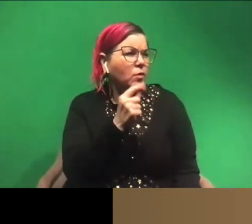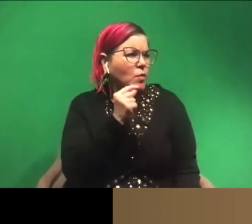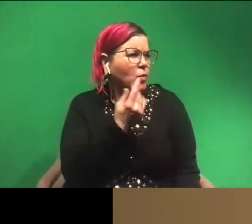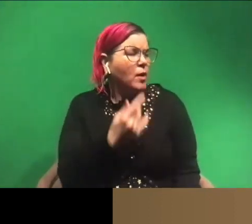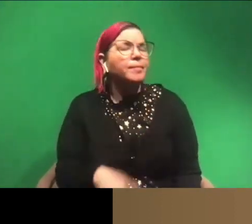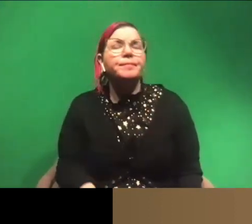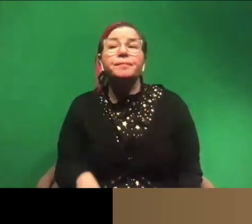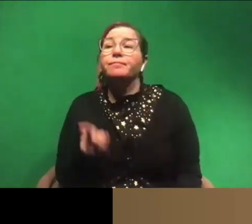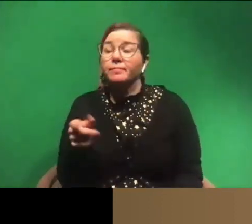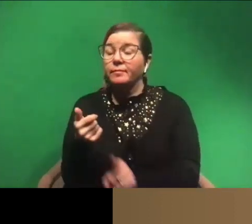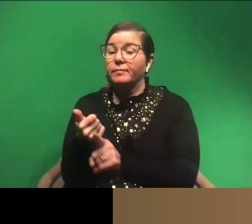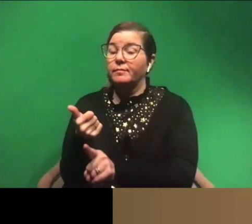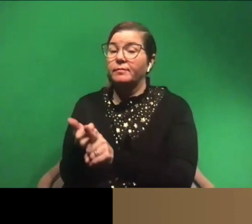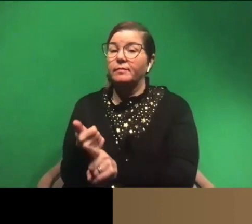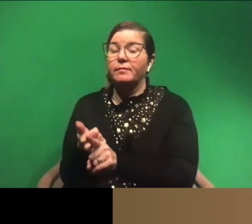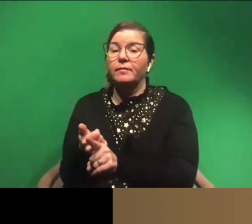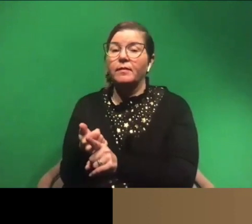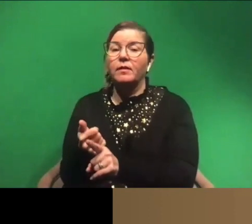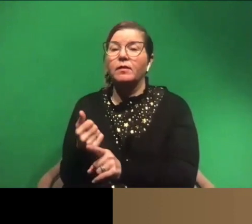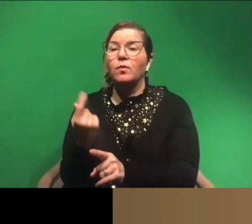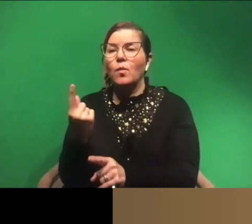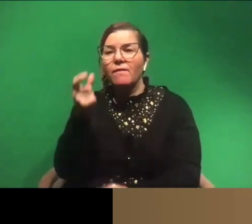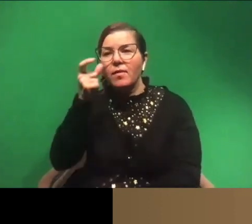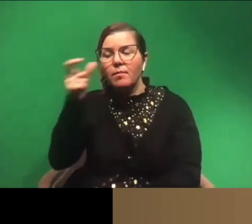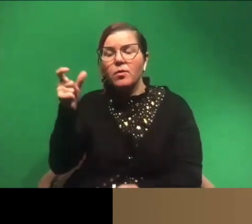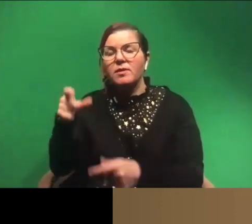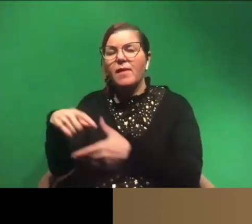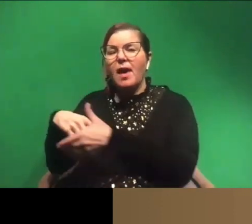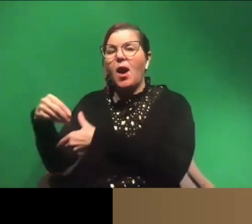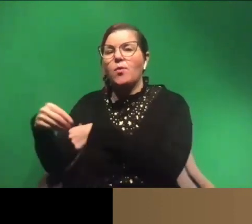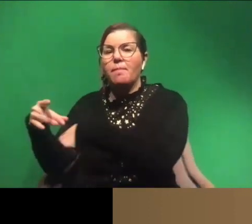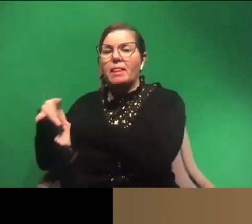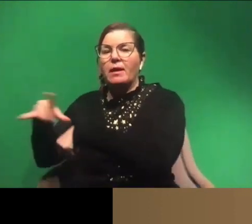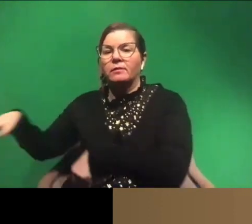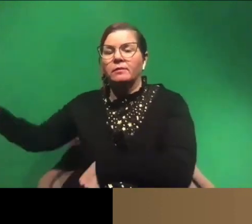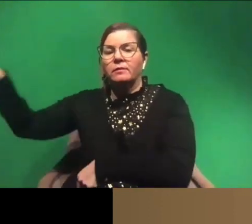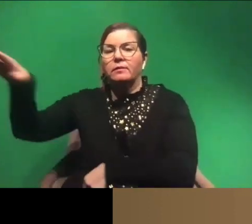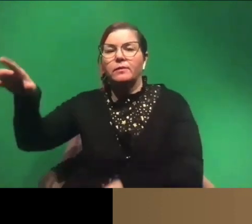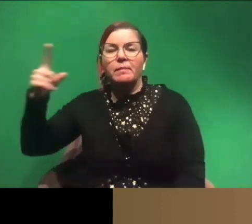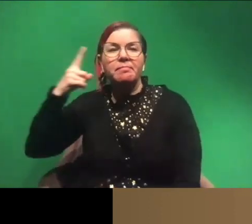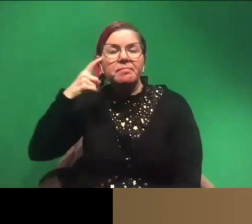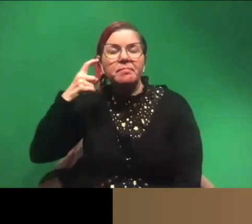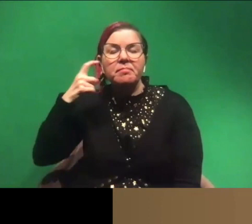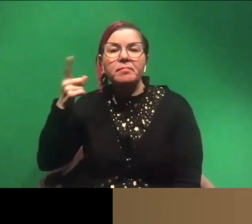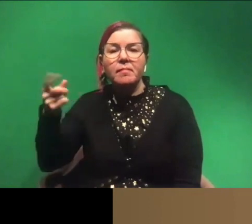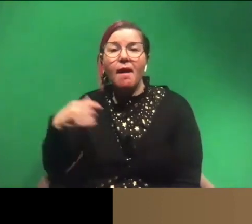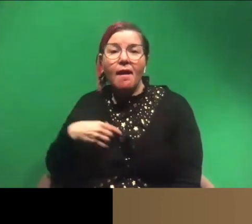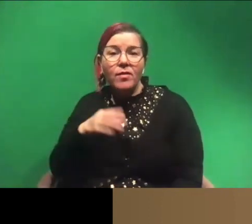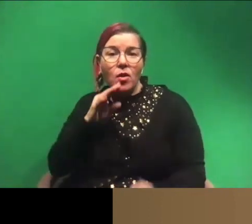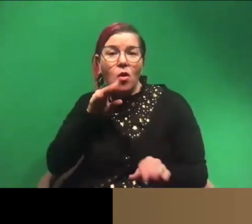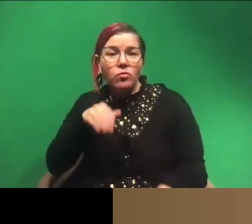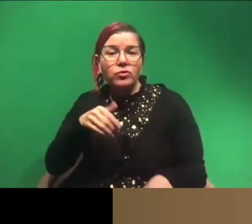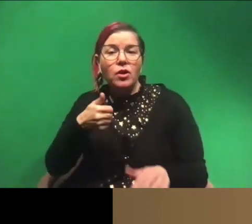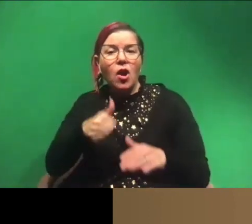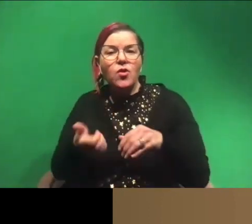Europa is one of the moons of the outer planets, and we think that it actually has an ocean underneath the